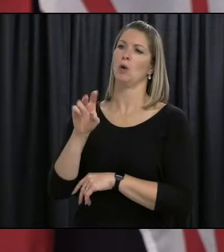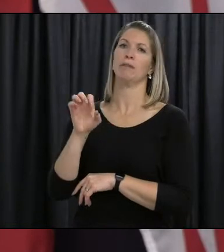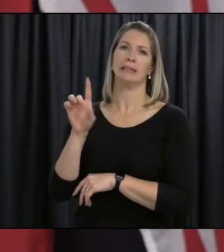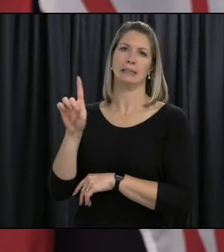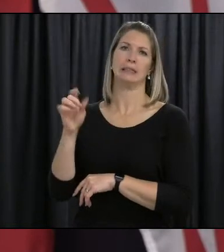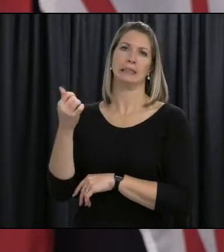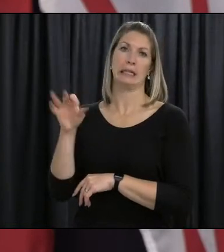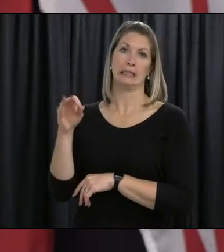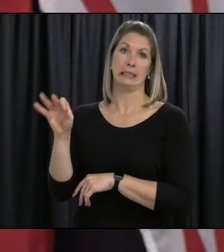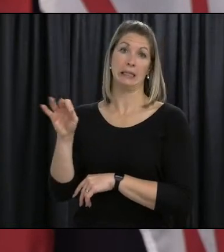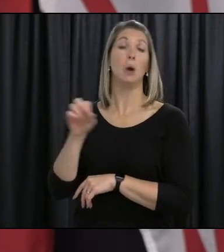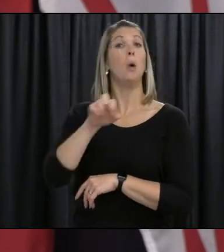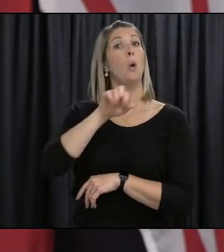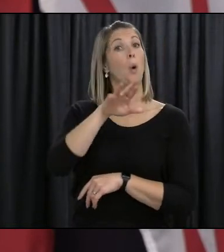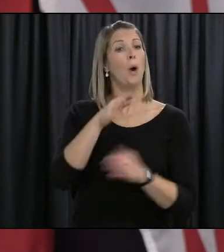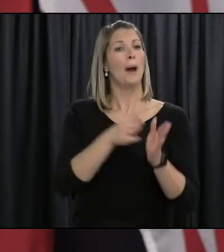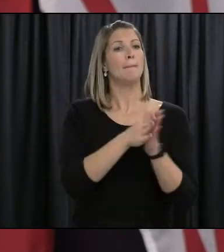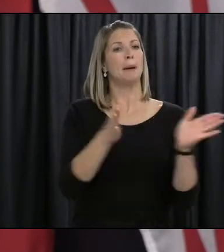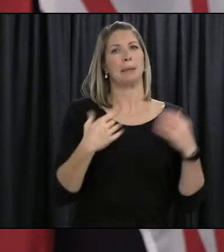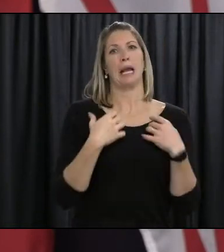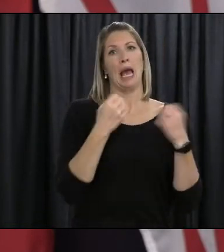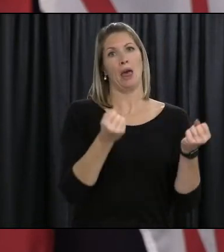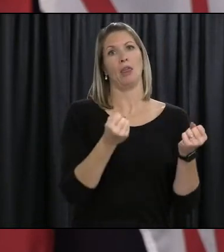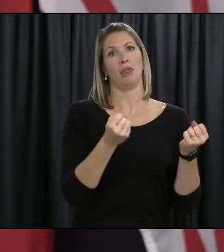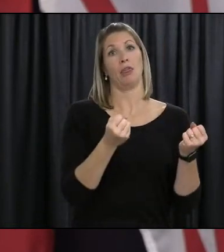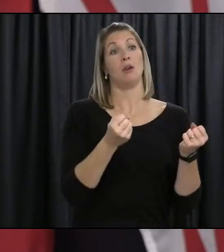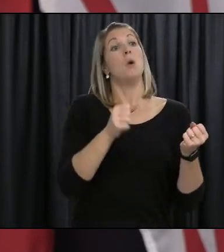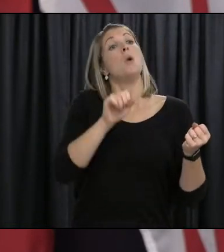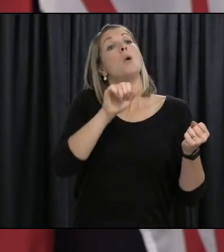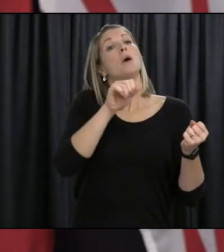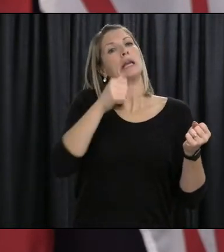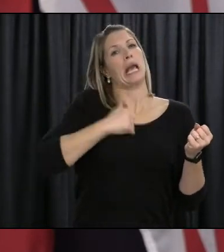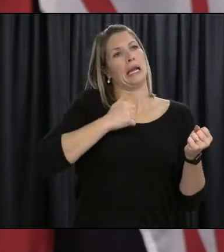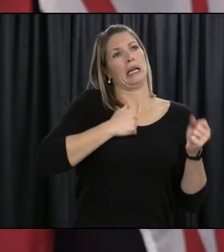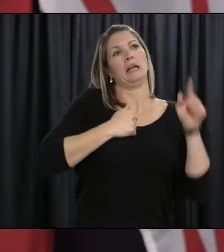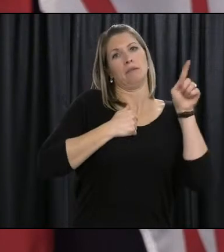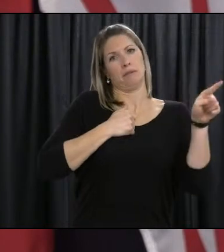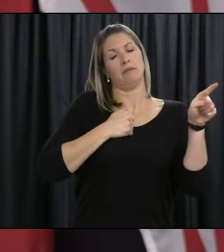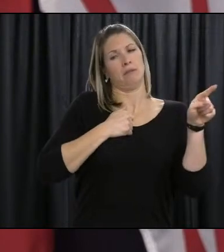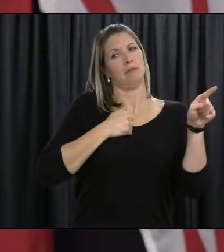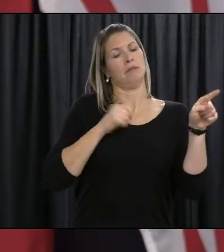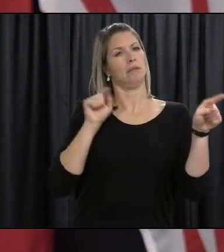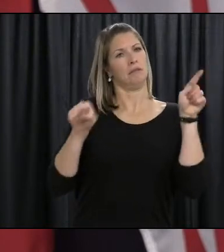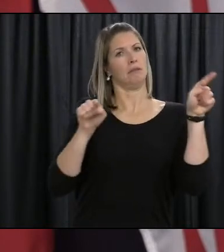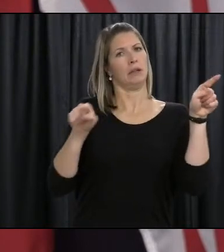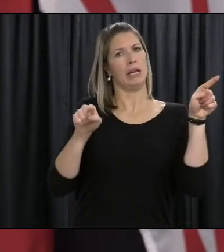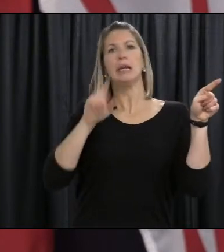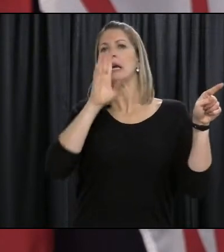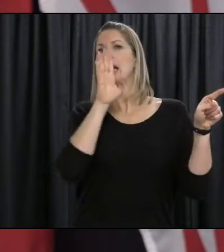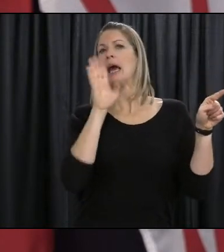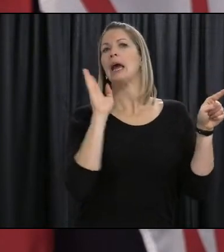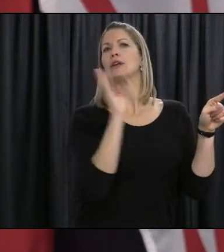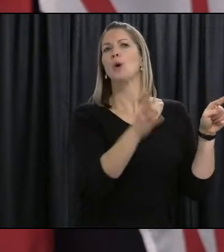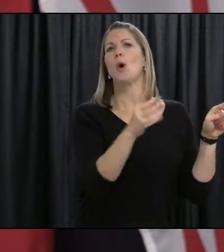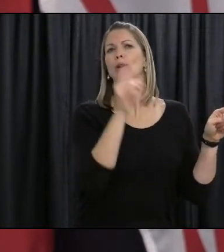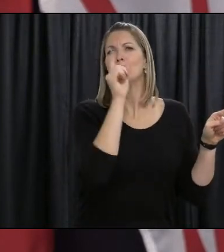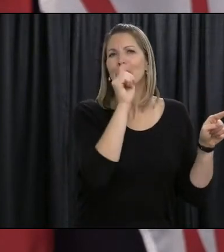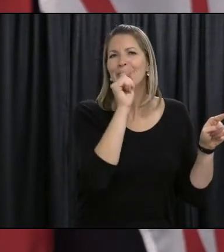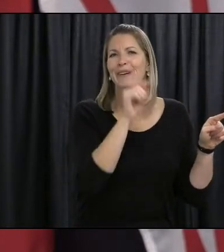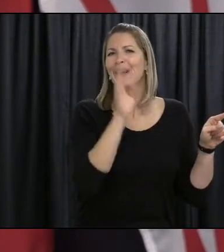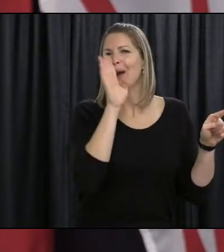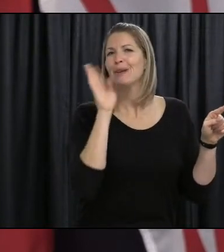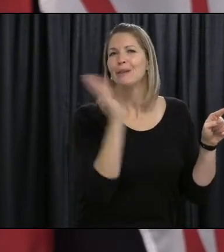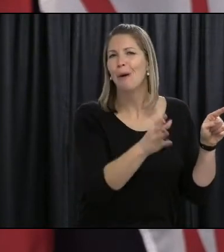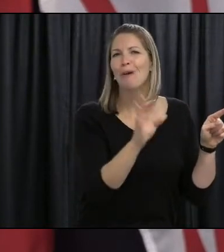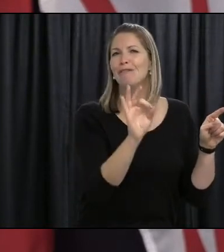Canada website, and maybe not so much on some of the Facebook groups or the social media feeds from Twitter, which